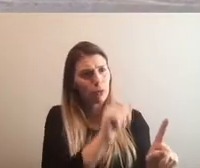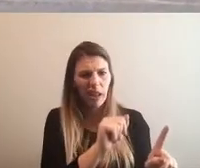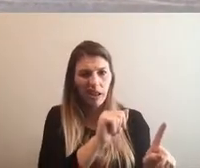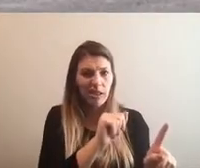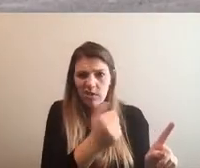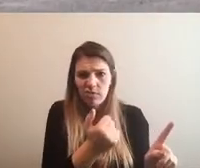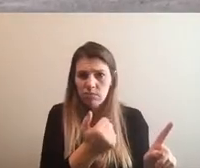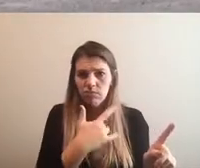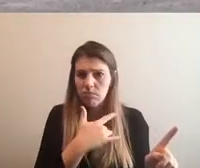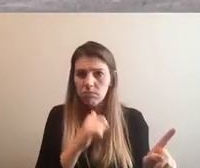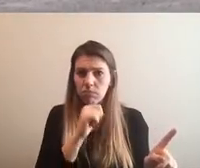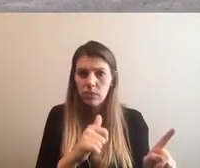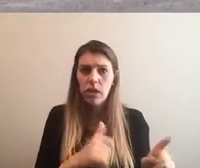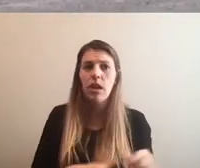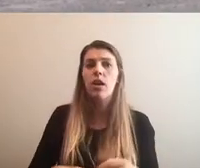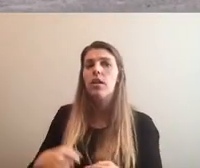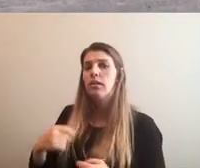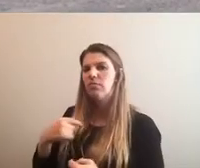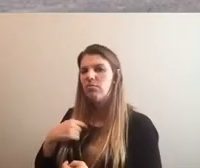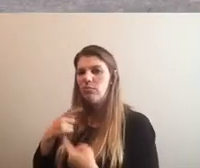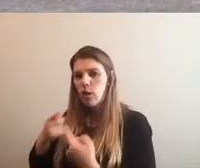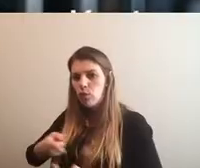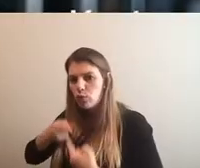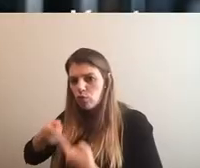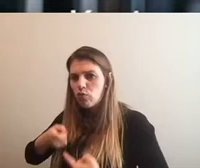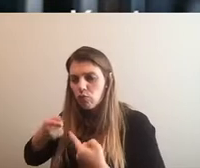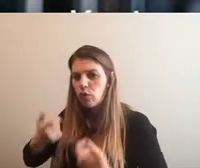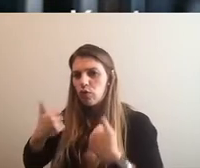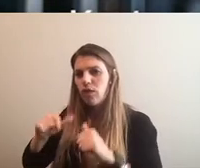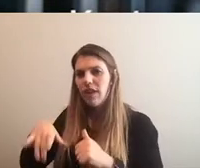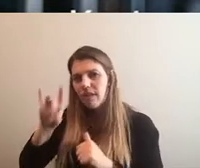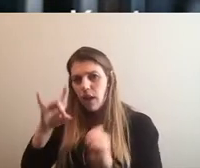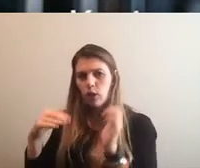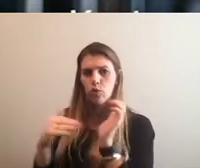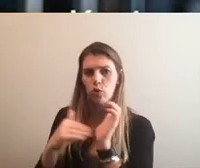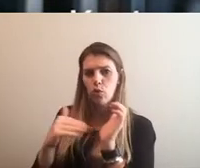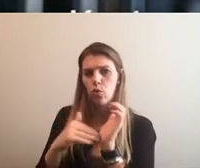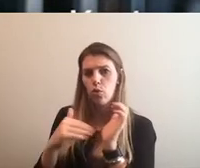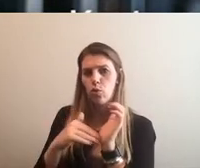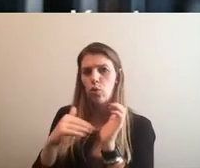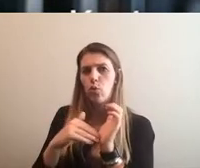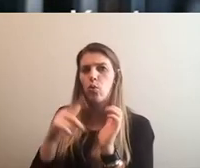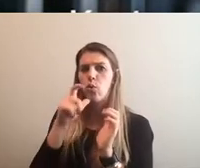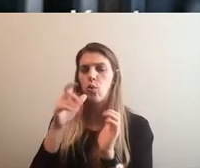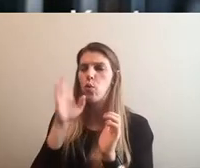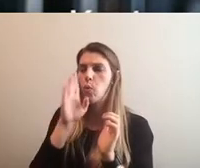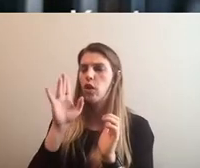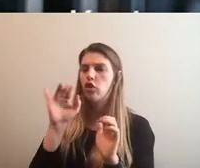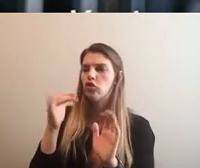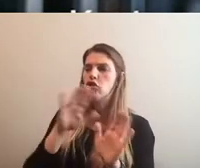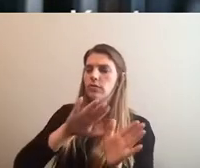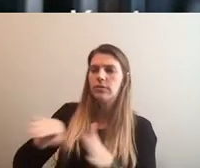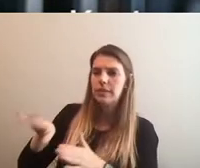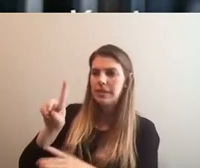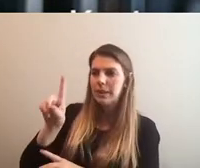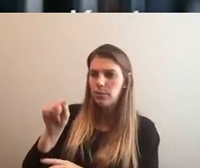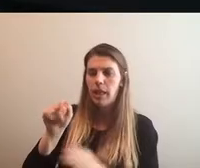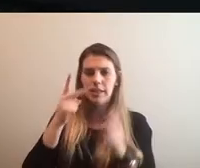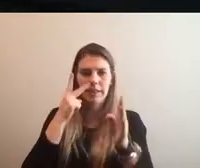I was struggling, trying to find doctors that would look past my disability